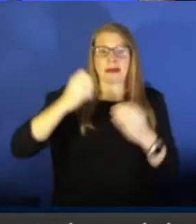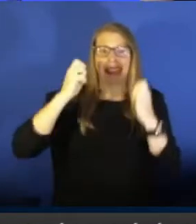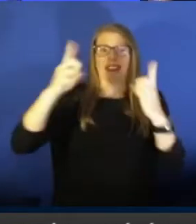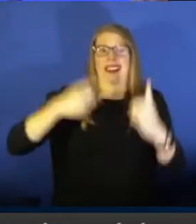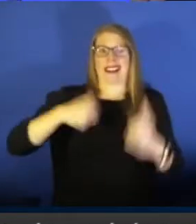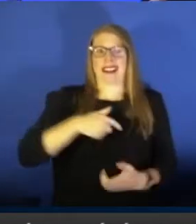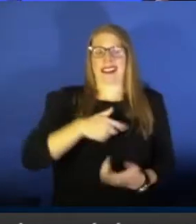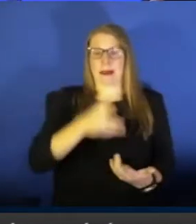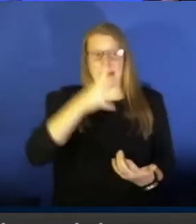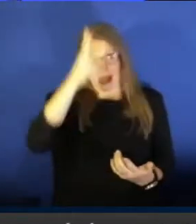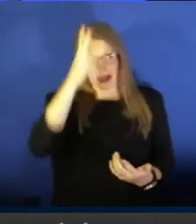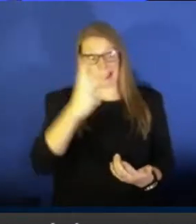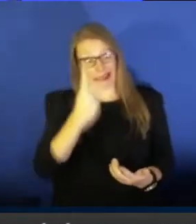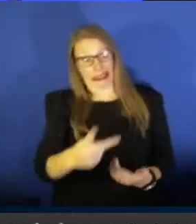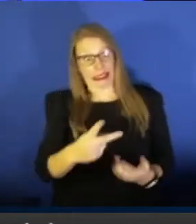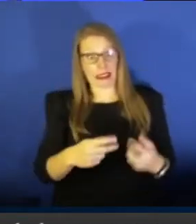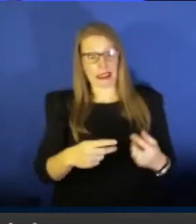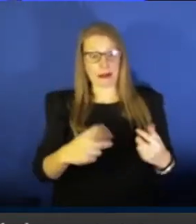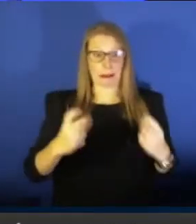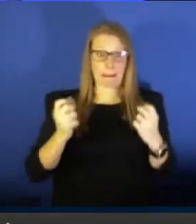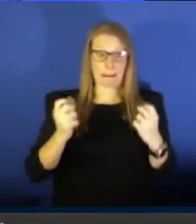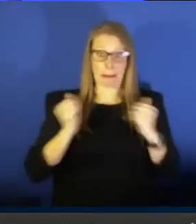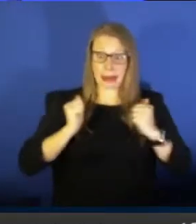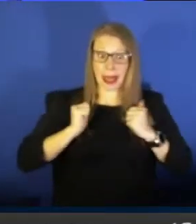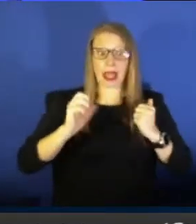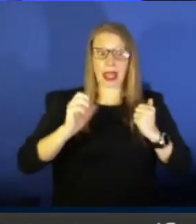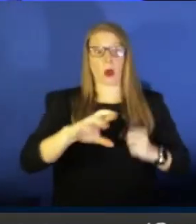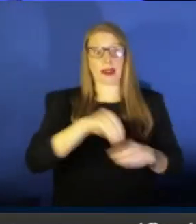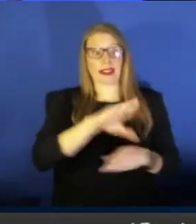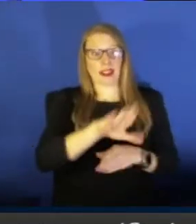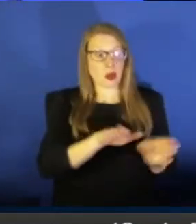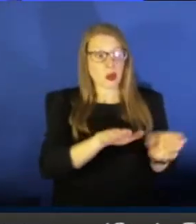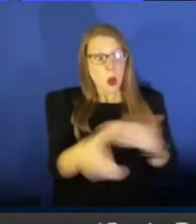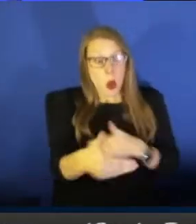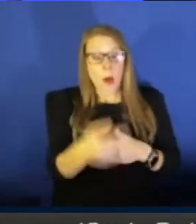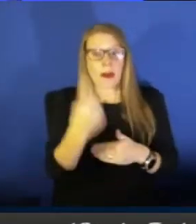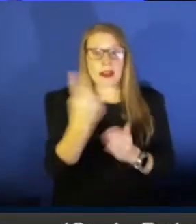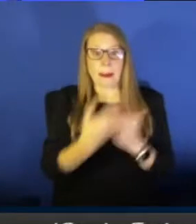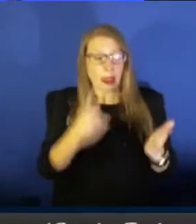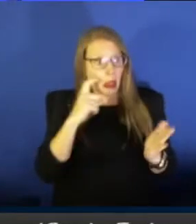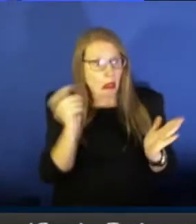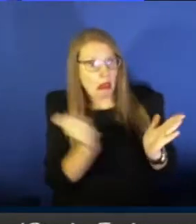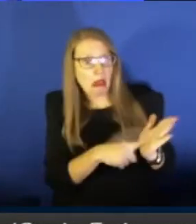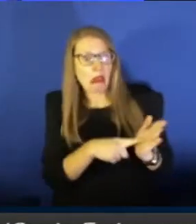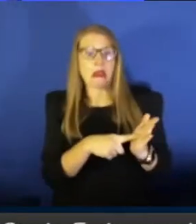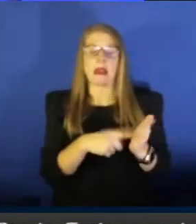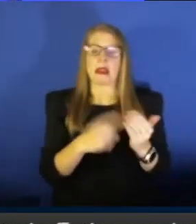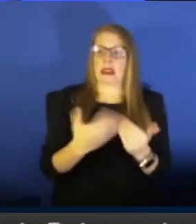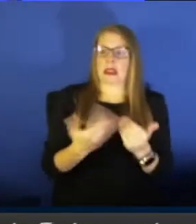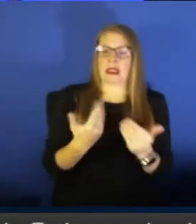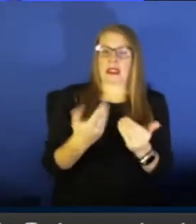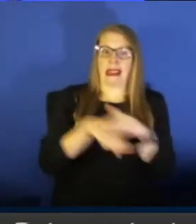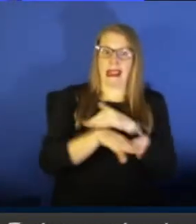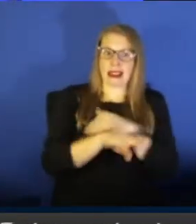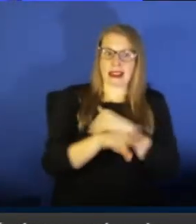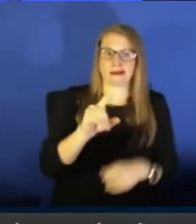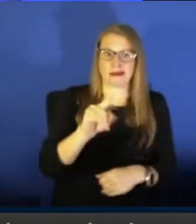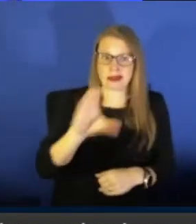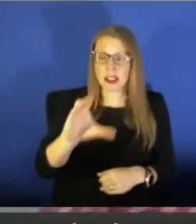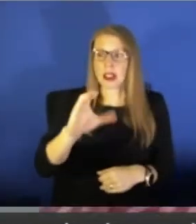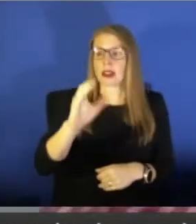trend right now, and it's a trend we're trying to combat. So I want to talk more about fentanyl and have you